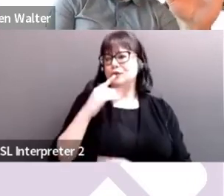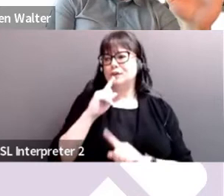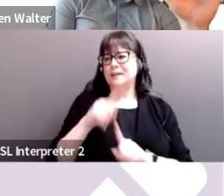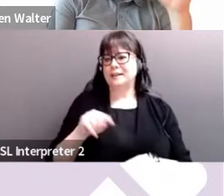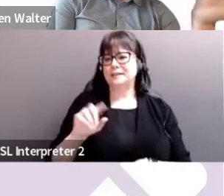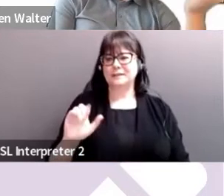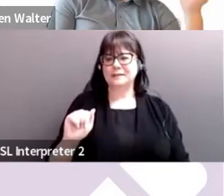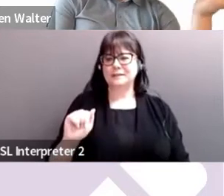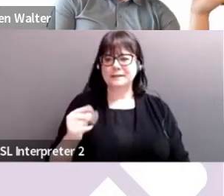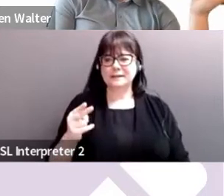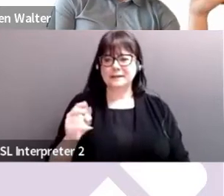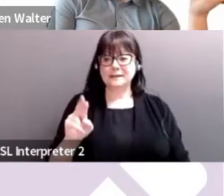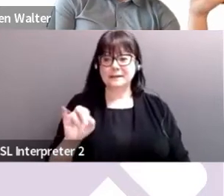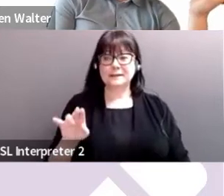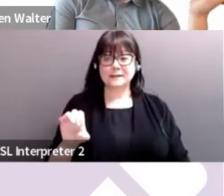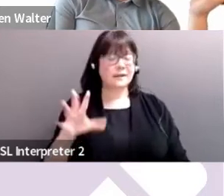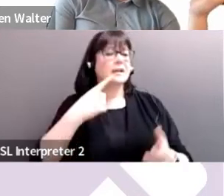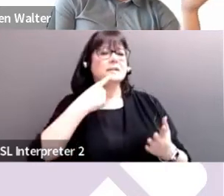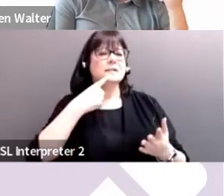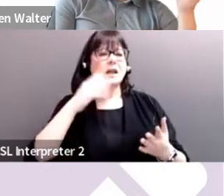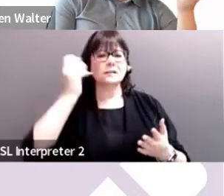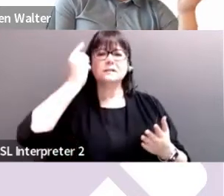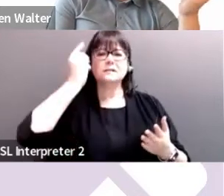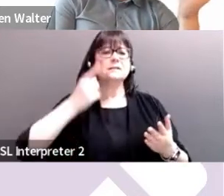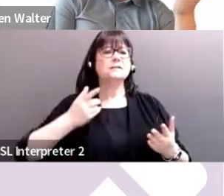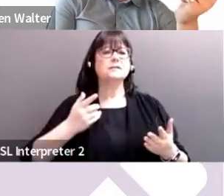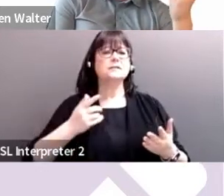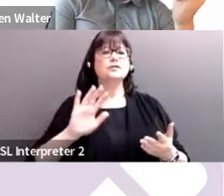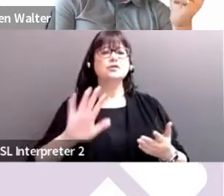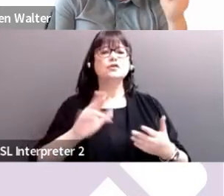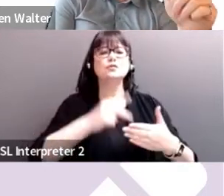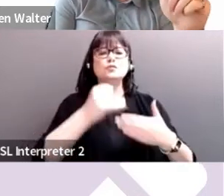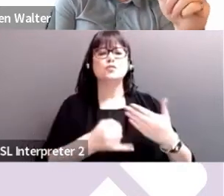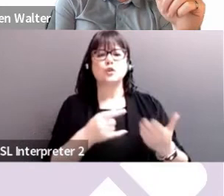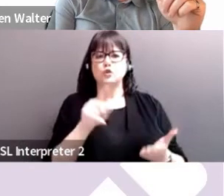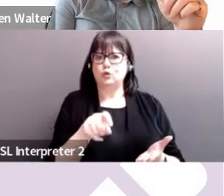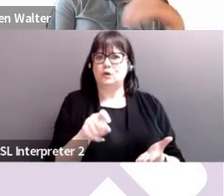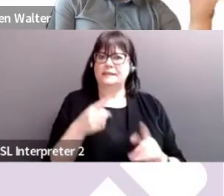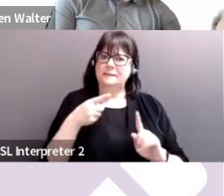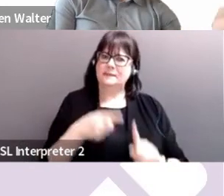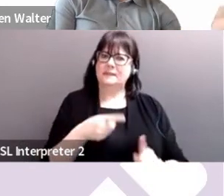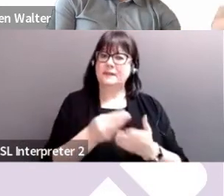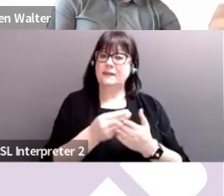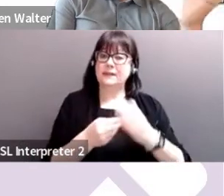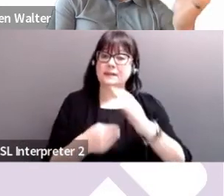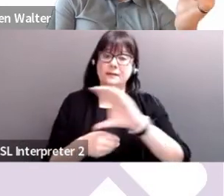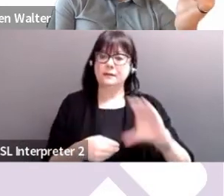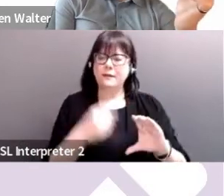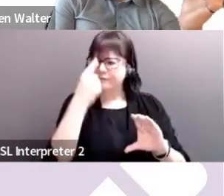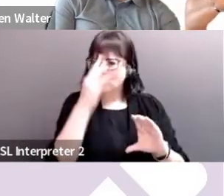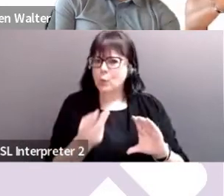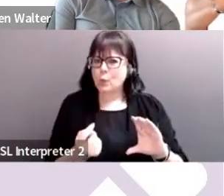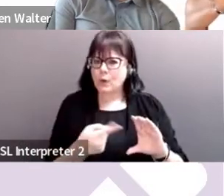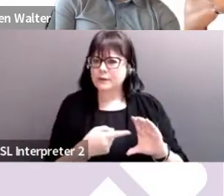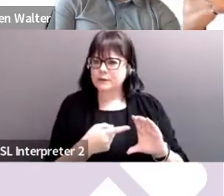of like, start with the projects that you want to execute, right? So like, what do you actually need the funding for? Like, are you looking in these early